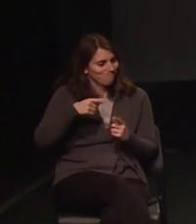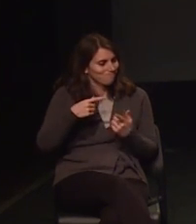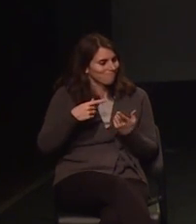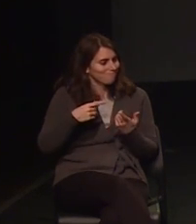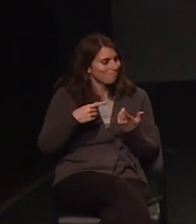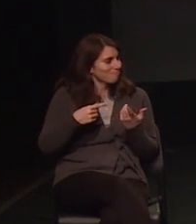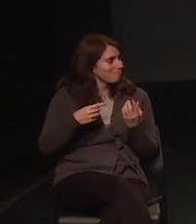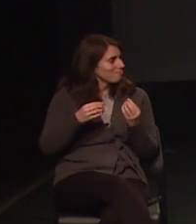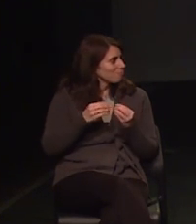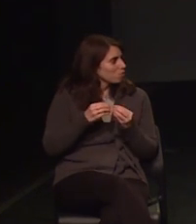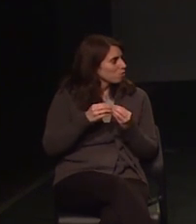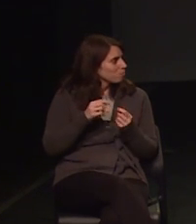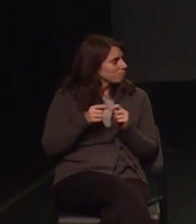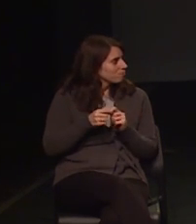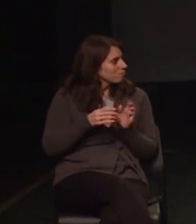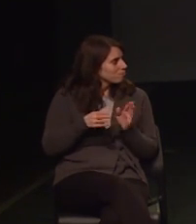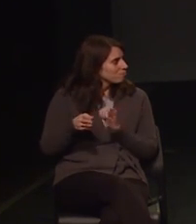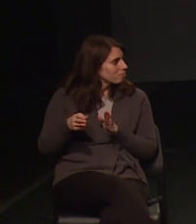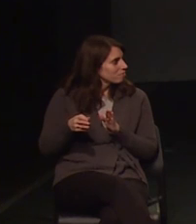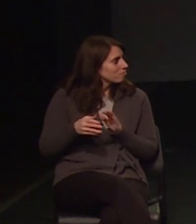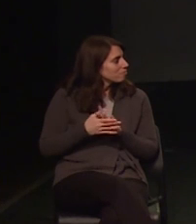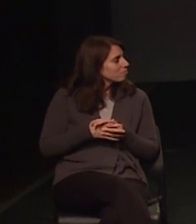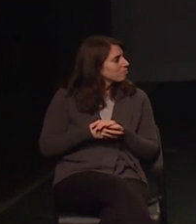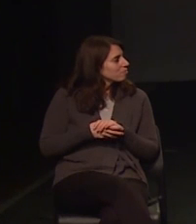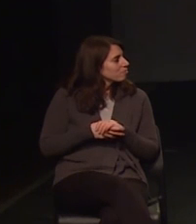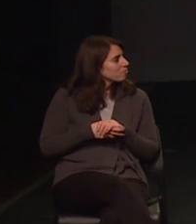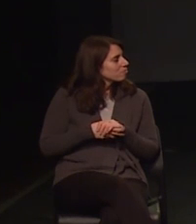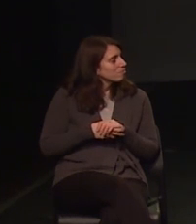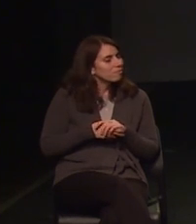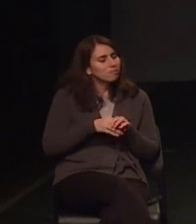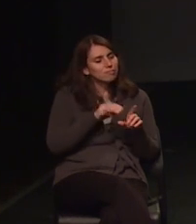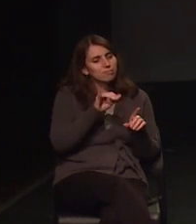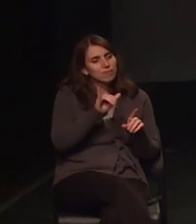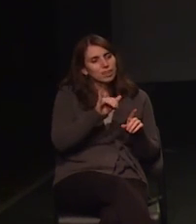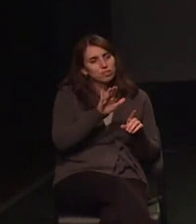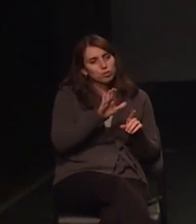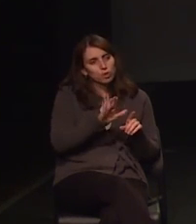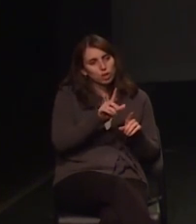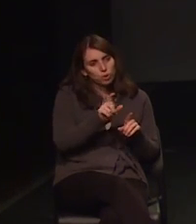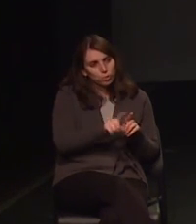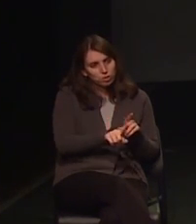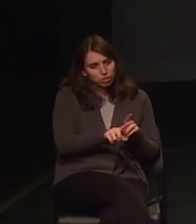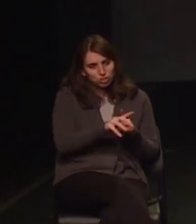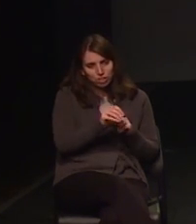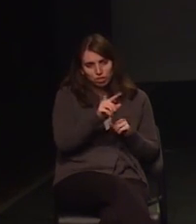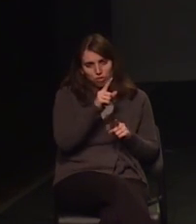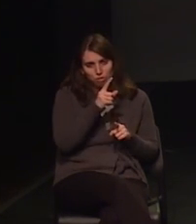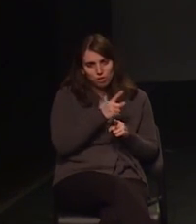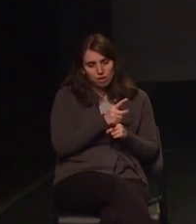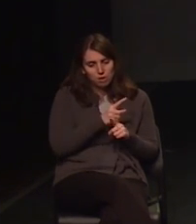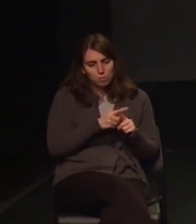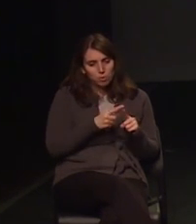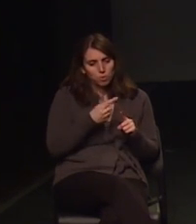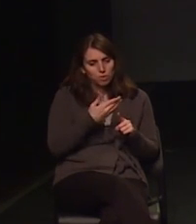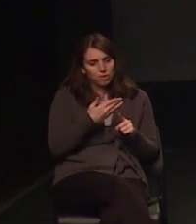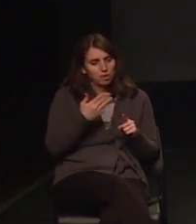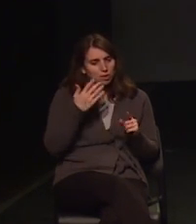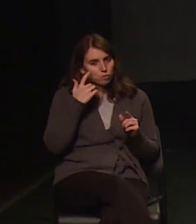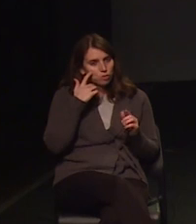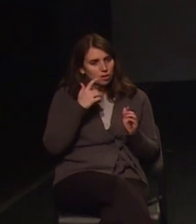Sure. I think that's a great question. And you're right. But I think one of the things to recognize is